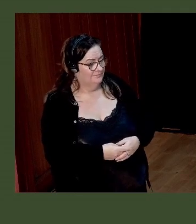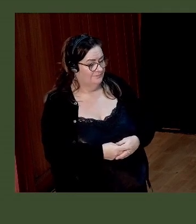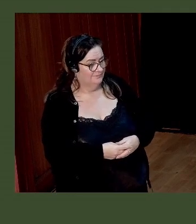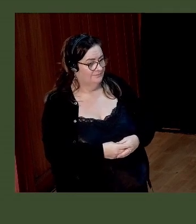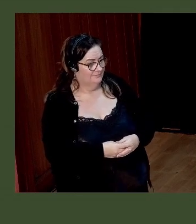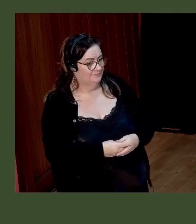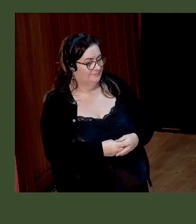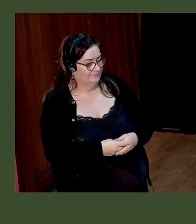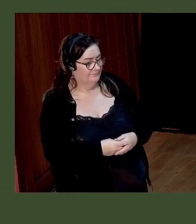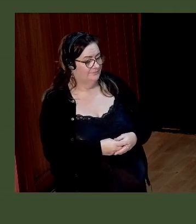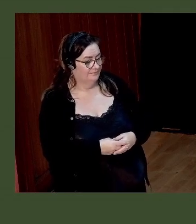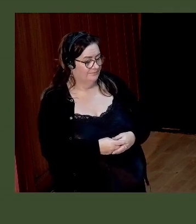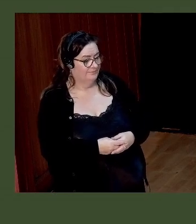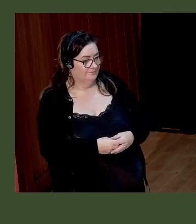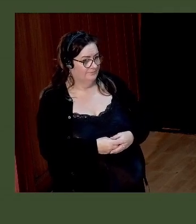And it's clear that